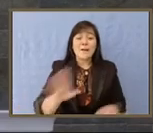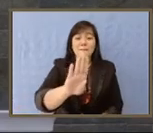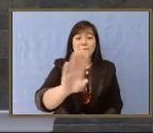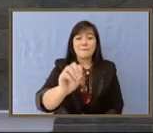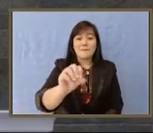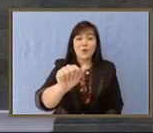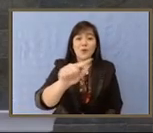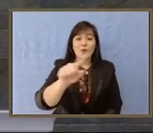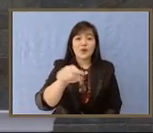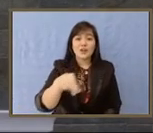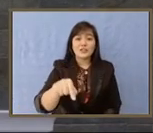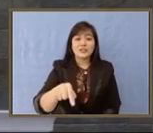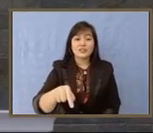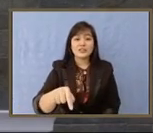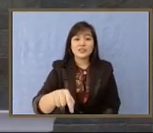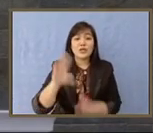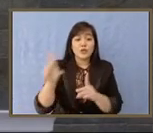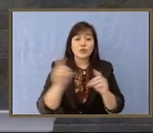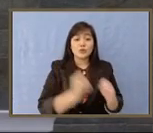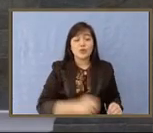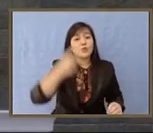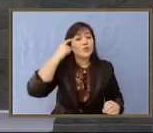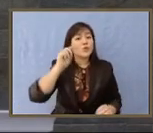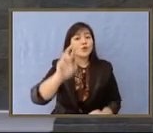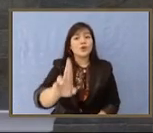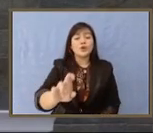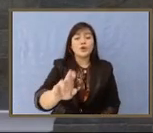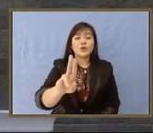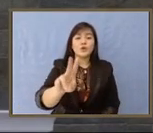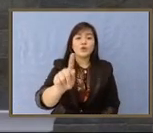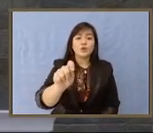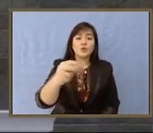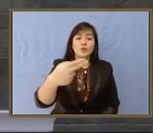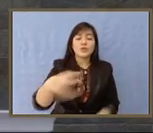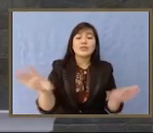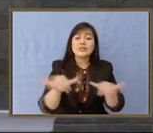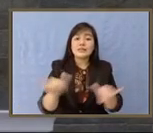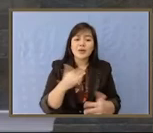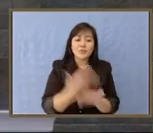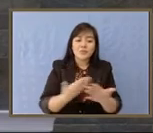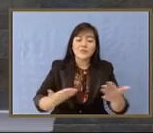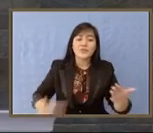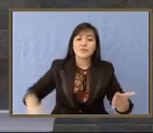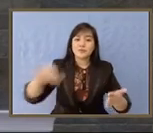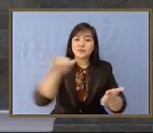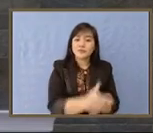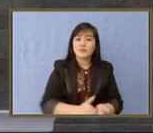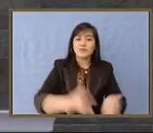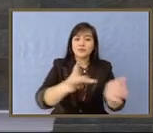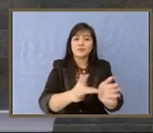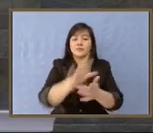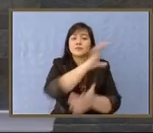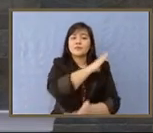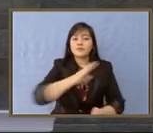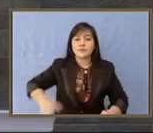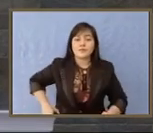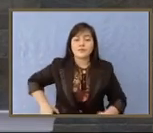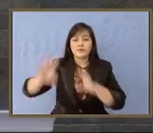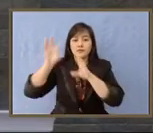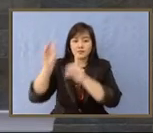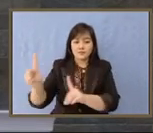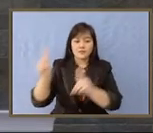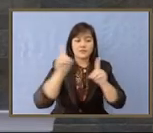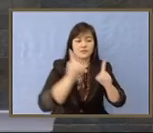para po sa ating mga tao. Alright? So, yan po ang Panginoon Jesucristo. Diyan natin makikita ang Panginoon Jesucristo sa Book